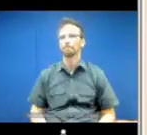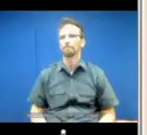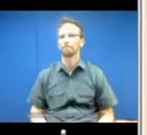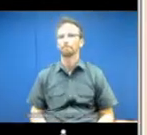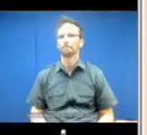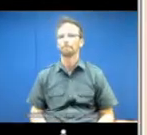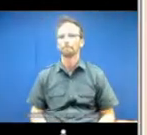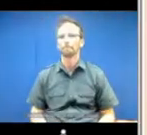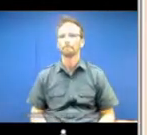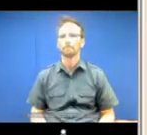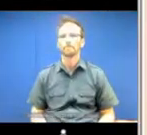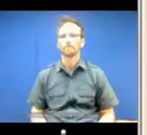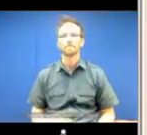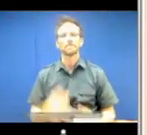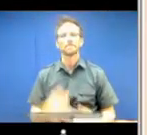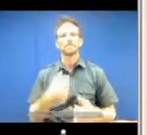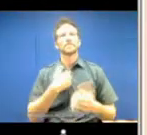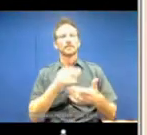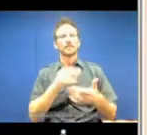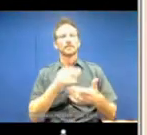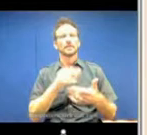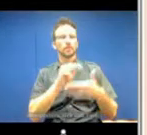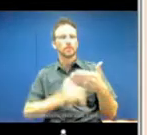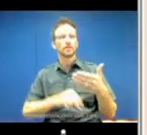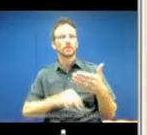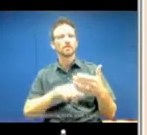I'm reading Brenda's comment.